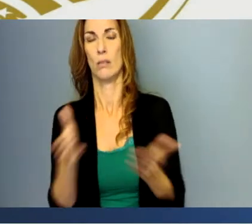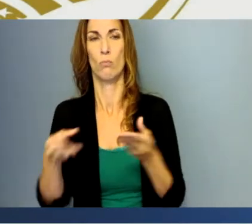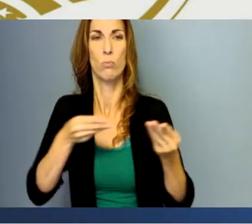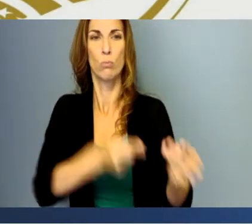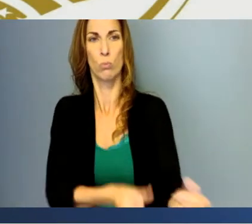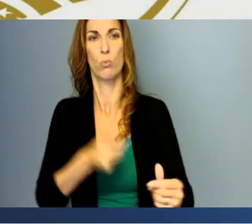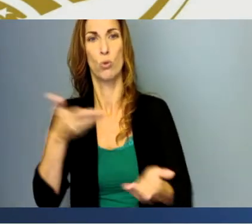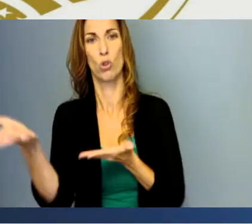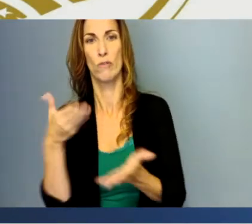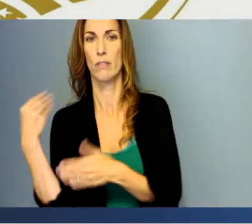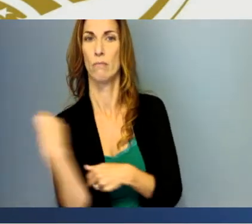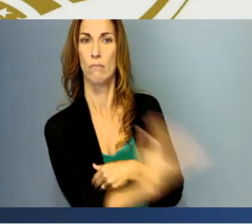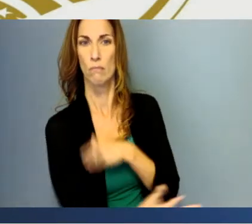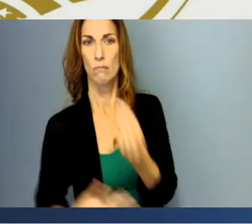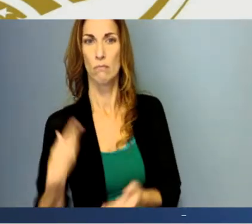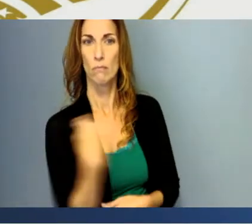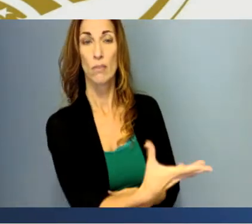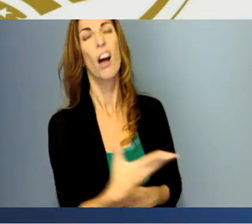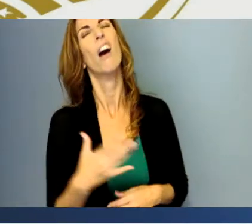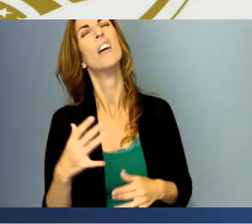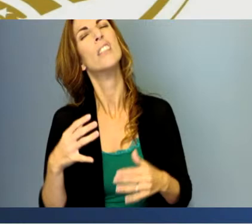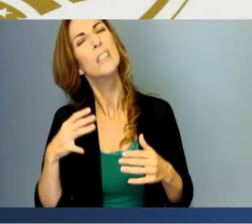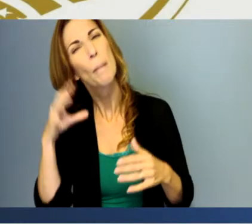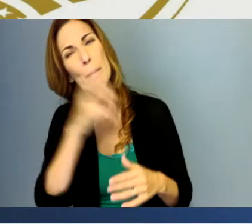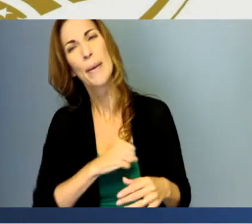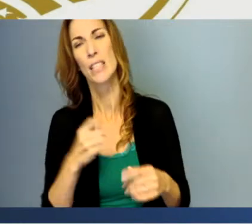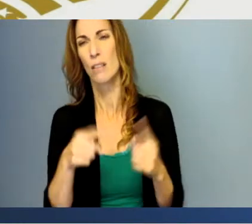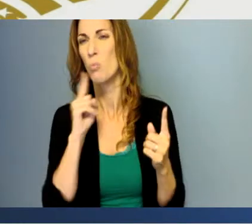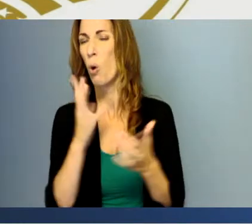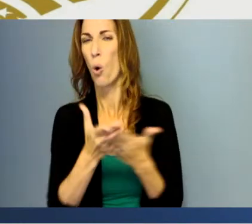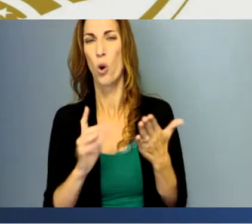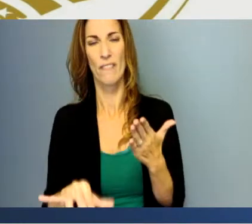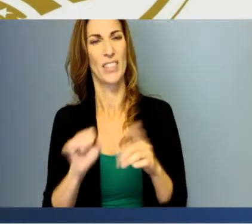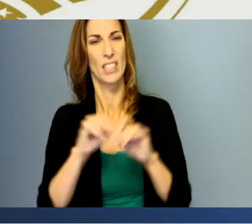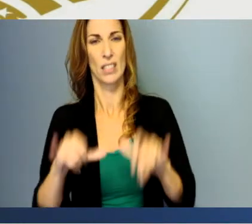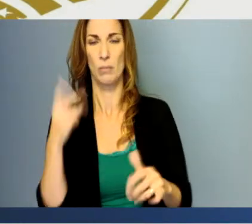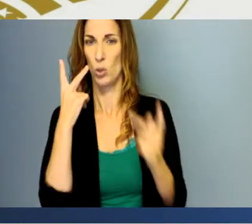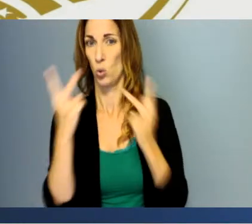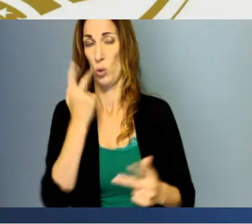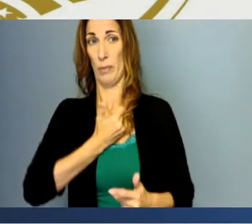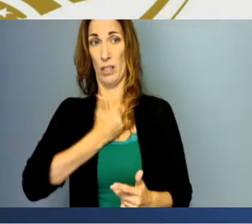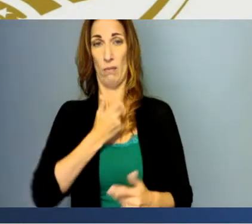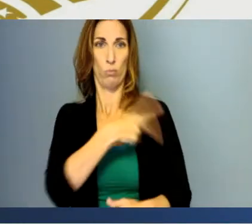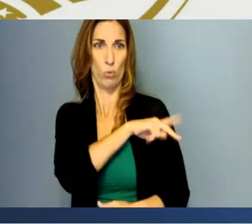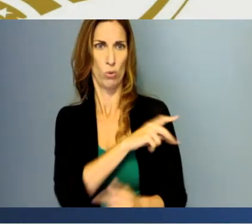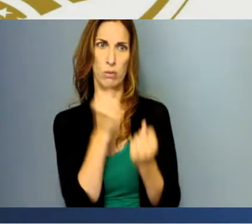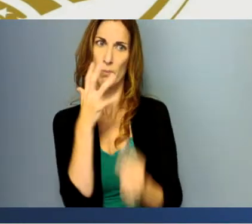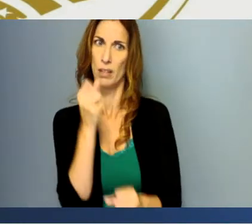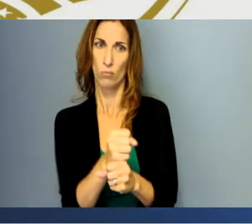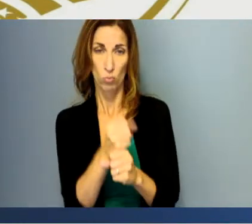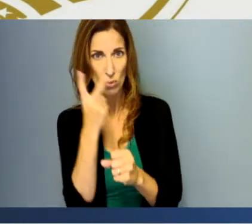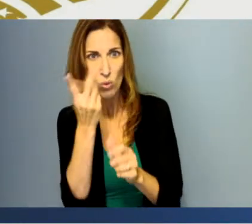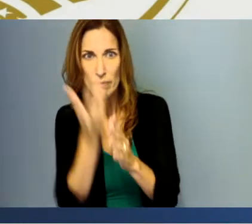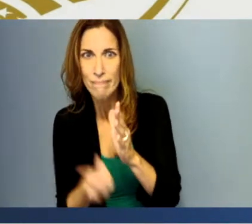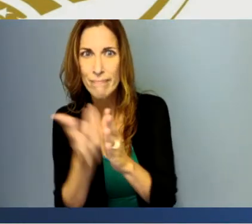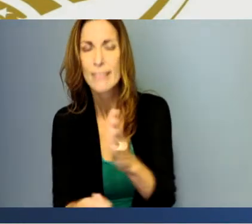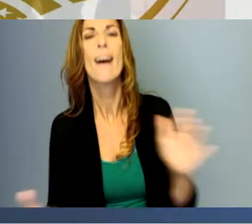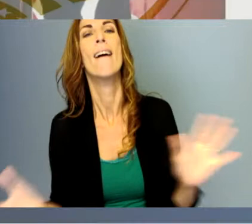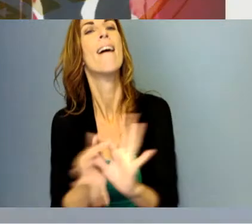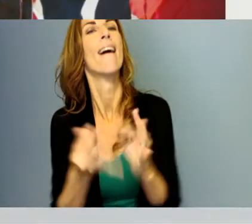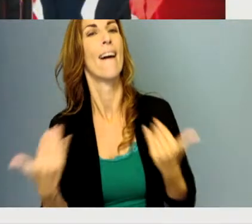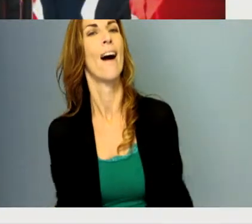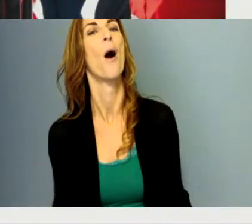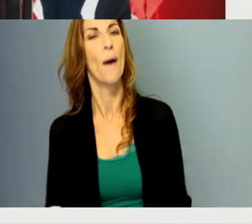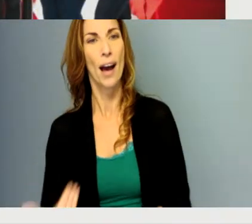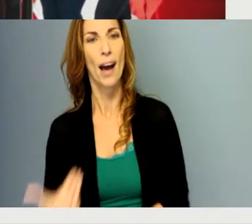huge missing piece in the system for years that I saw personally on the street. The last thing I would say is I